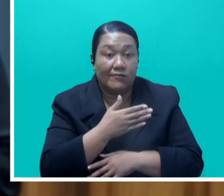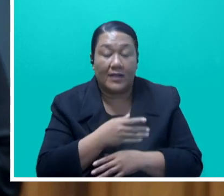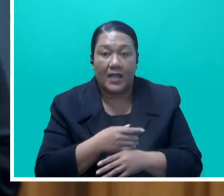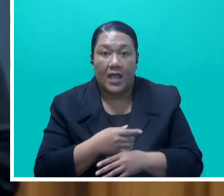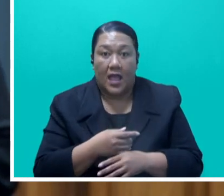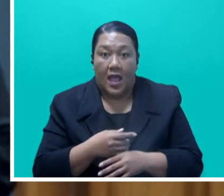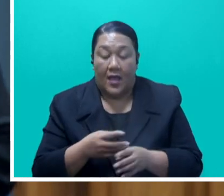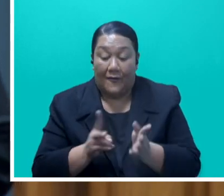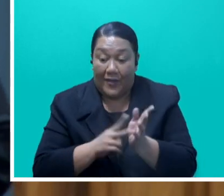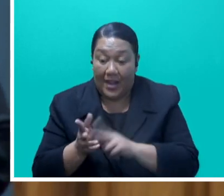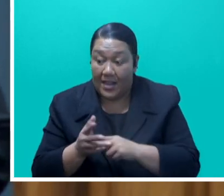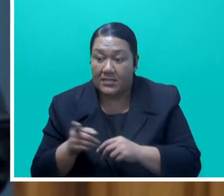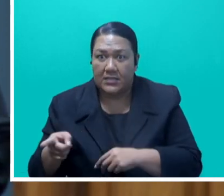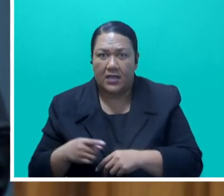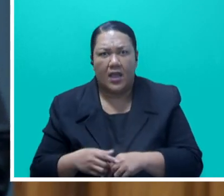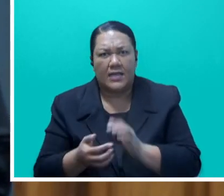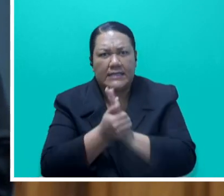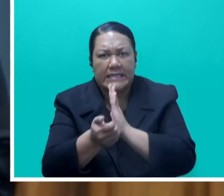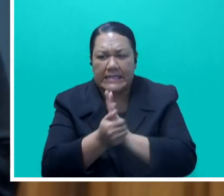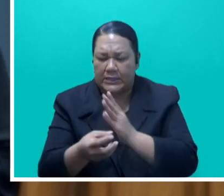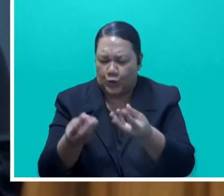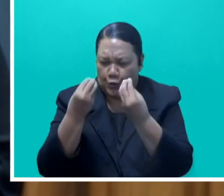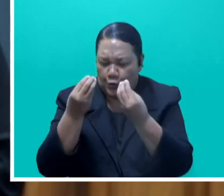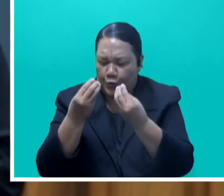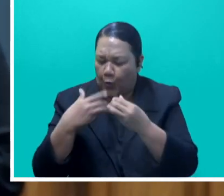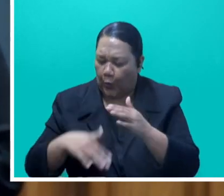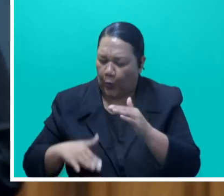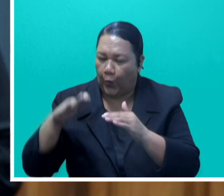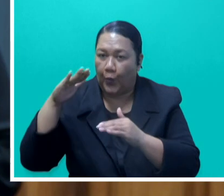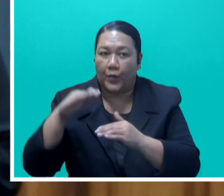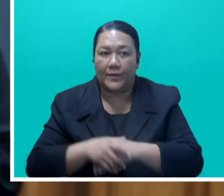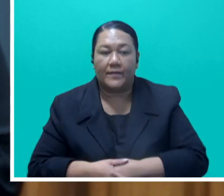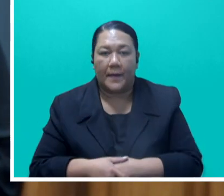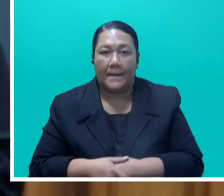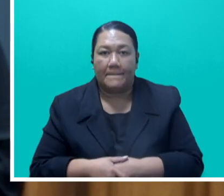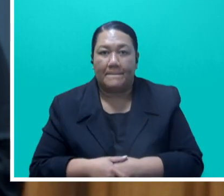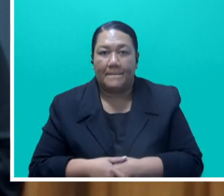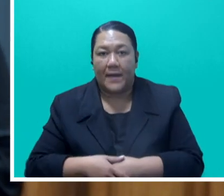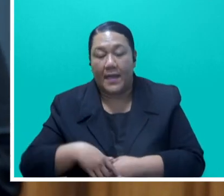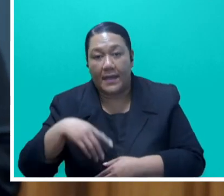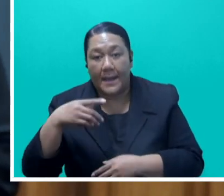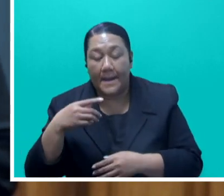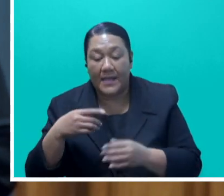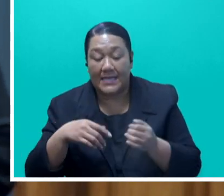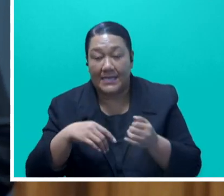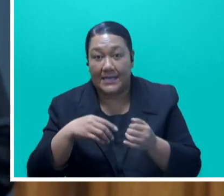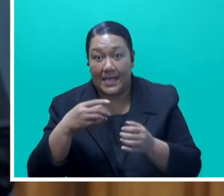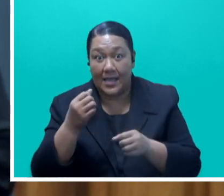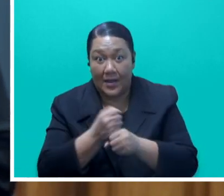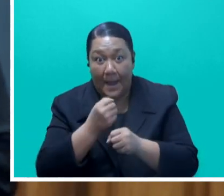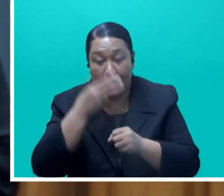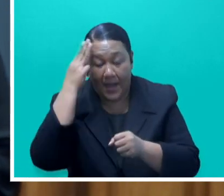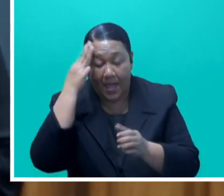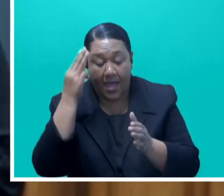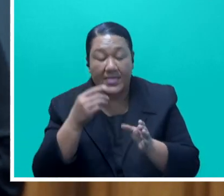and familiarized myself with my kinship ties. My late maternal grandmother, now Steri, who lived and looked after